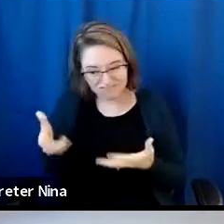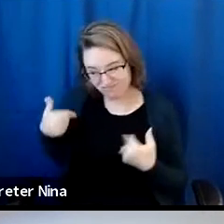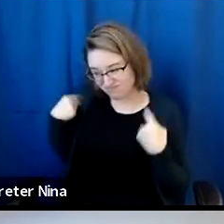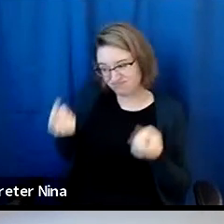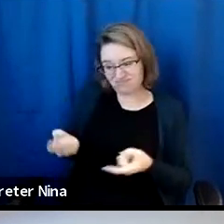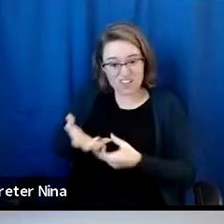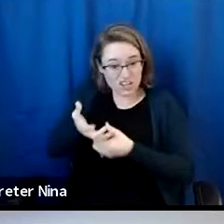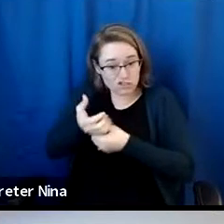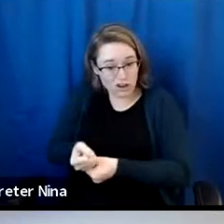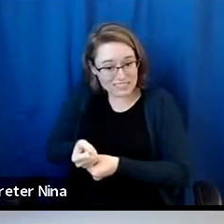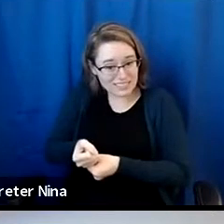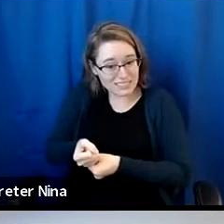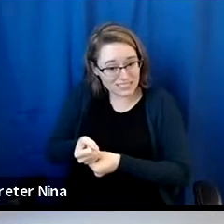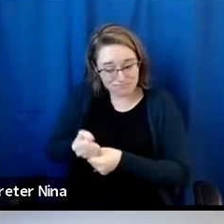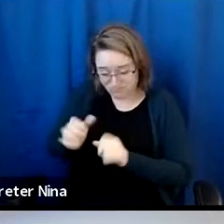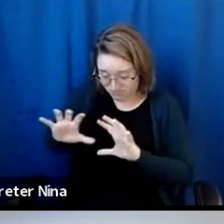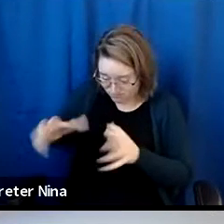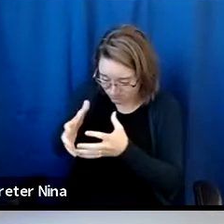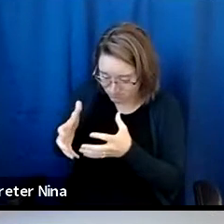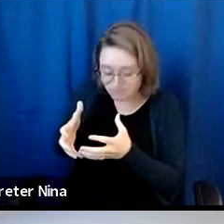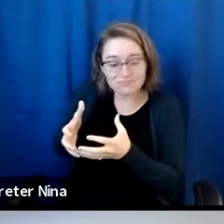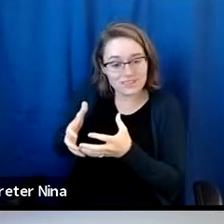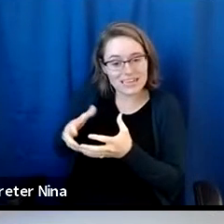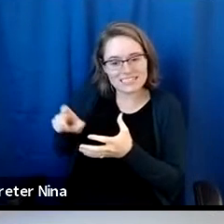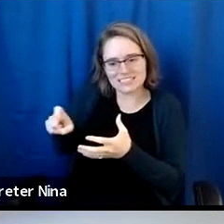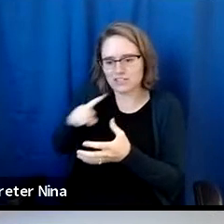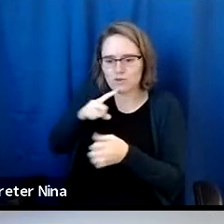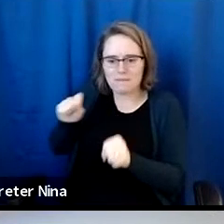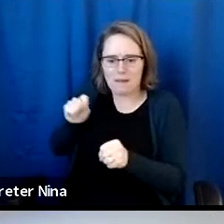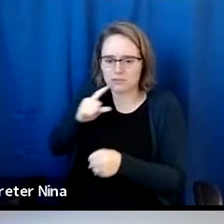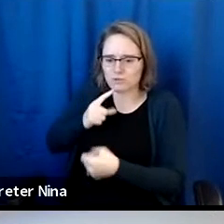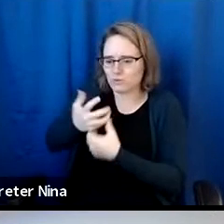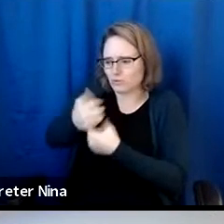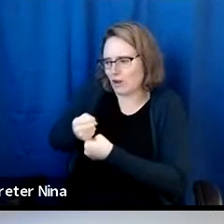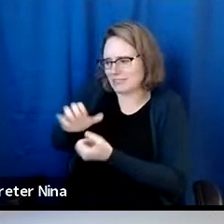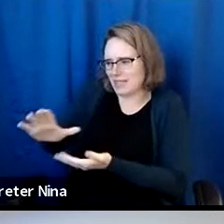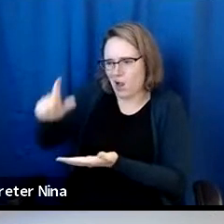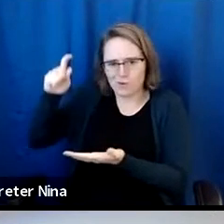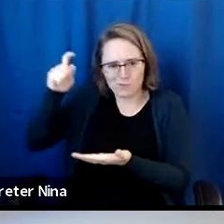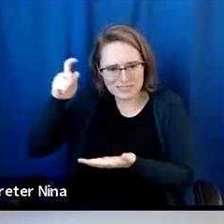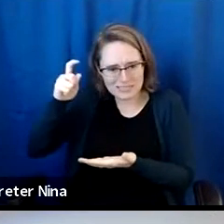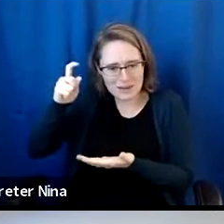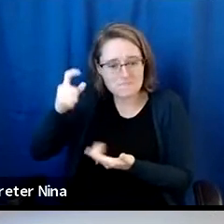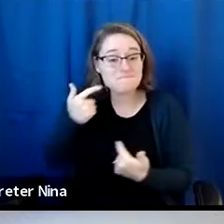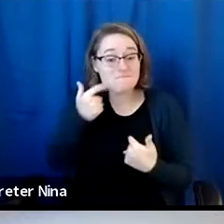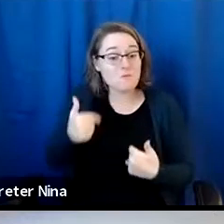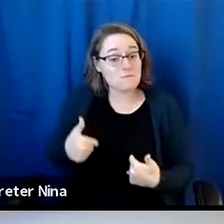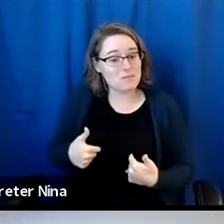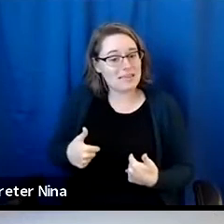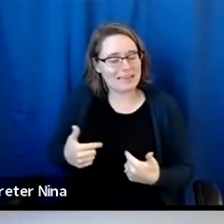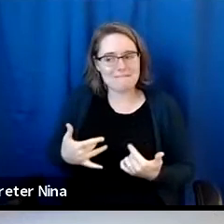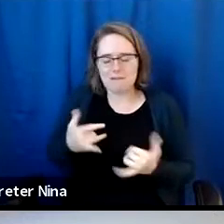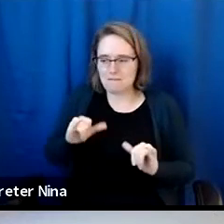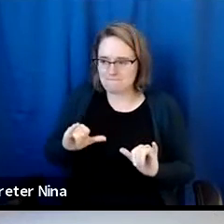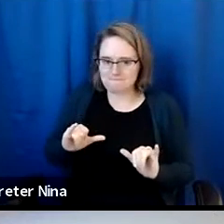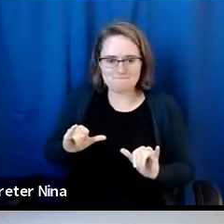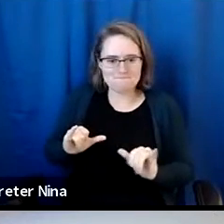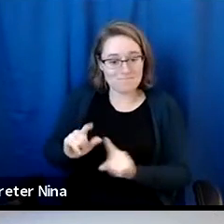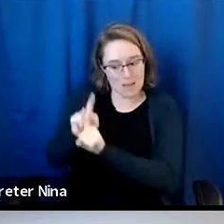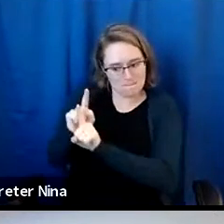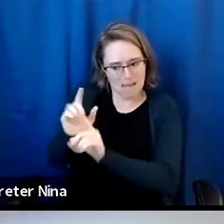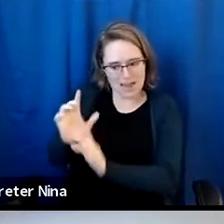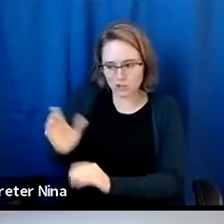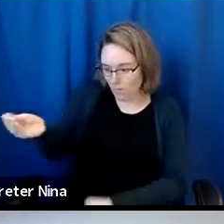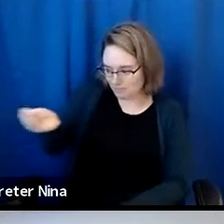your circle, then you also need to be able to trust their wisdom. And so for me, it was a mentor who put